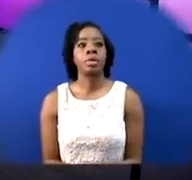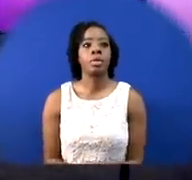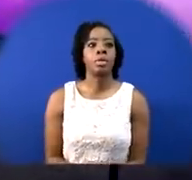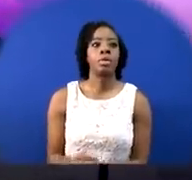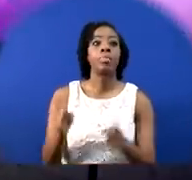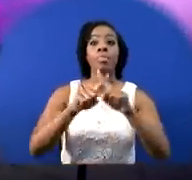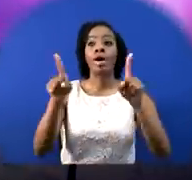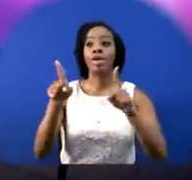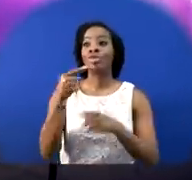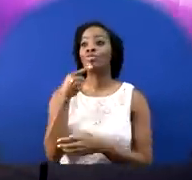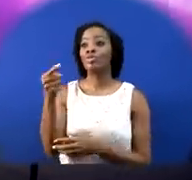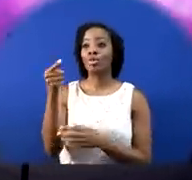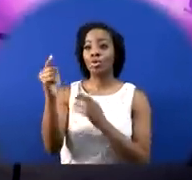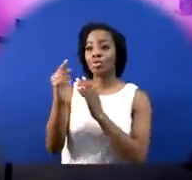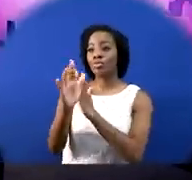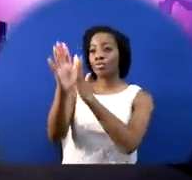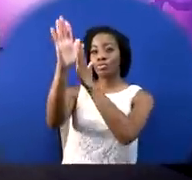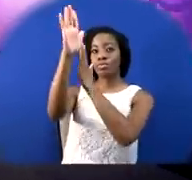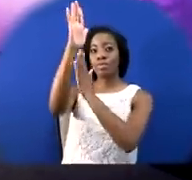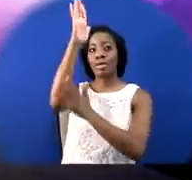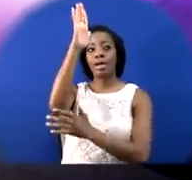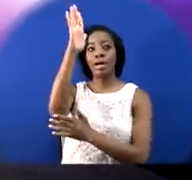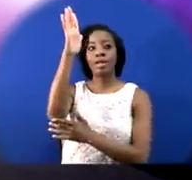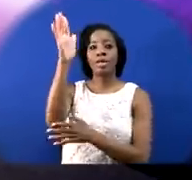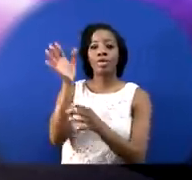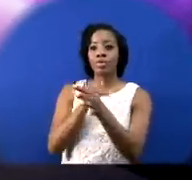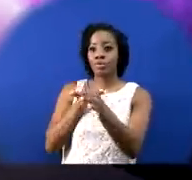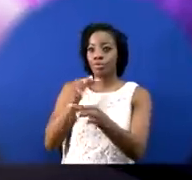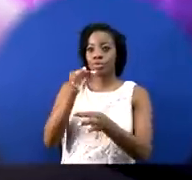yeah. But you told the Father you would take them